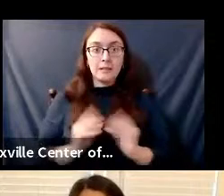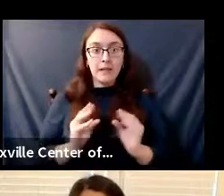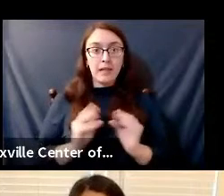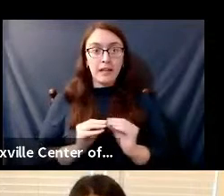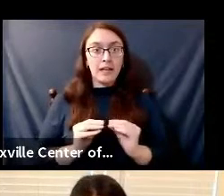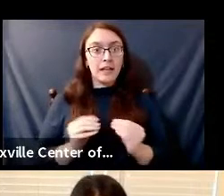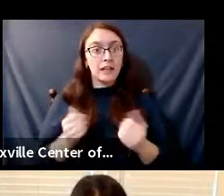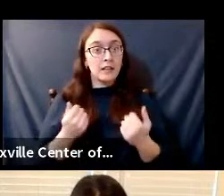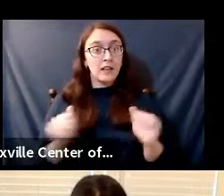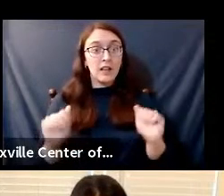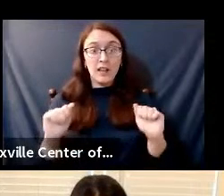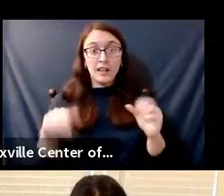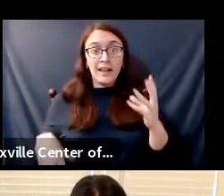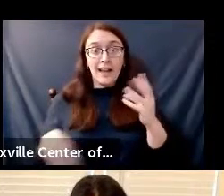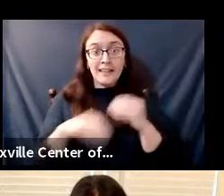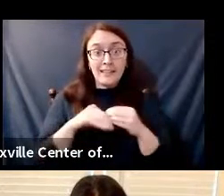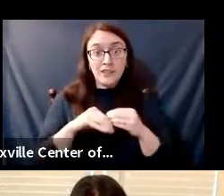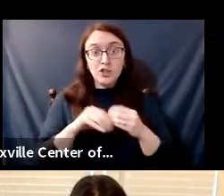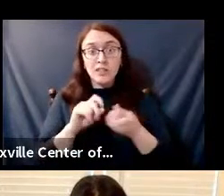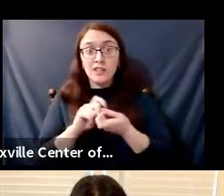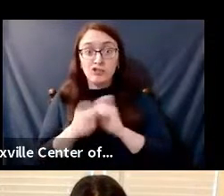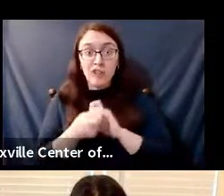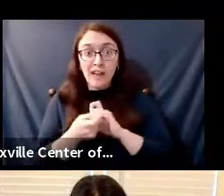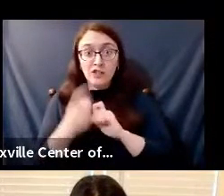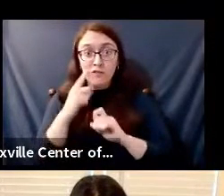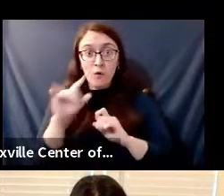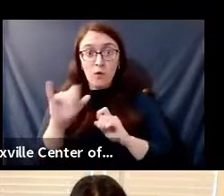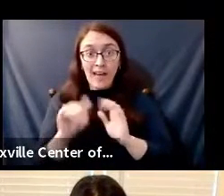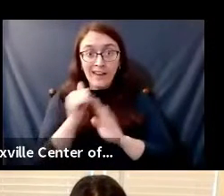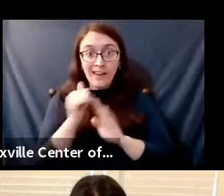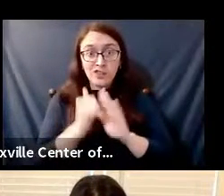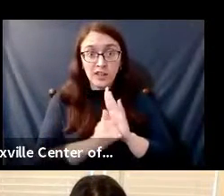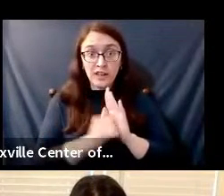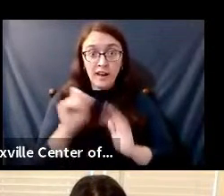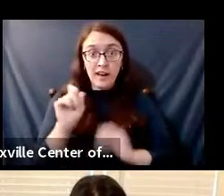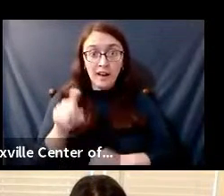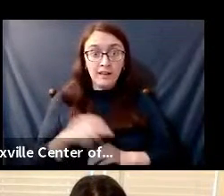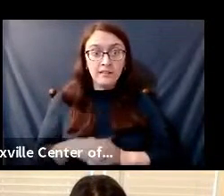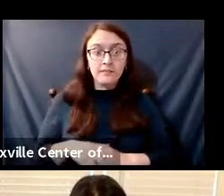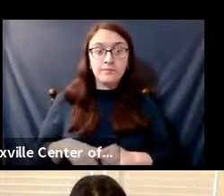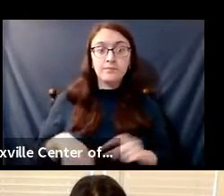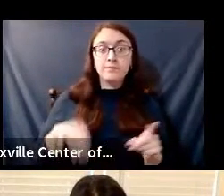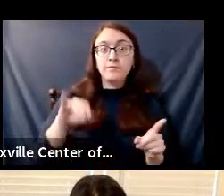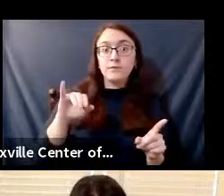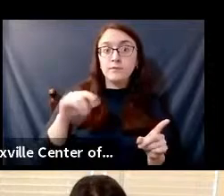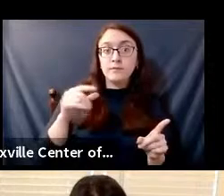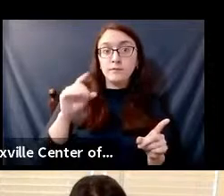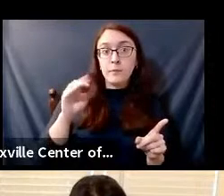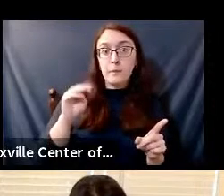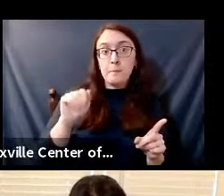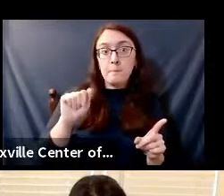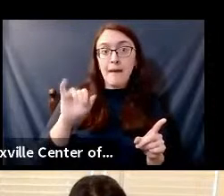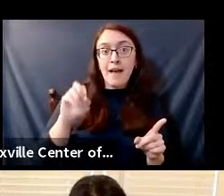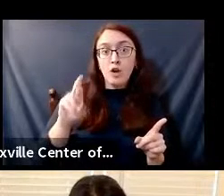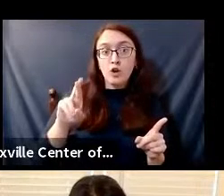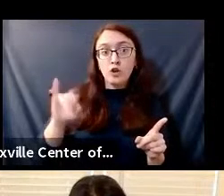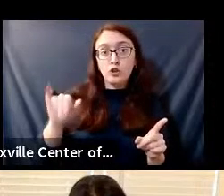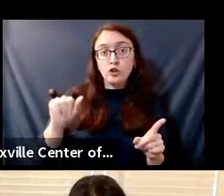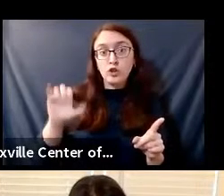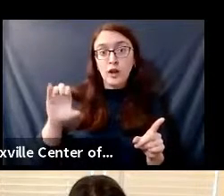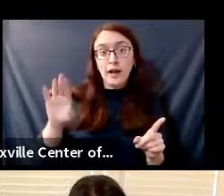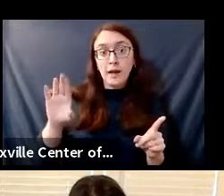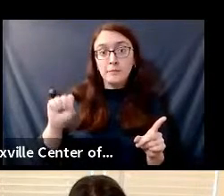any additions, changes that need to be made? Yes, Dr. So this is Mayor